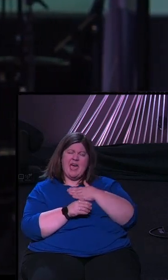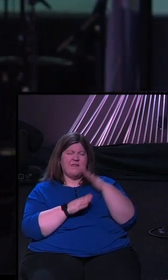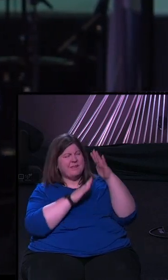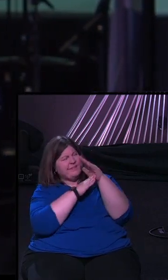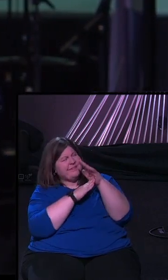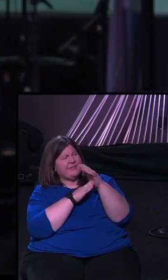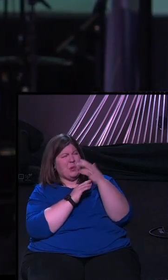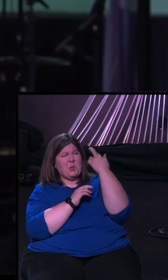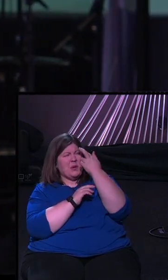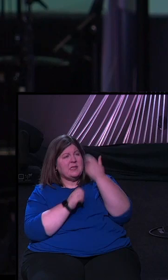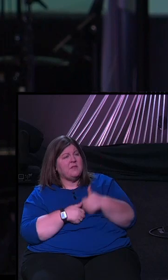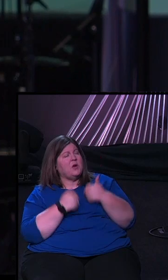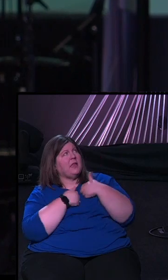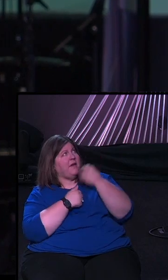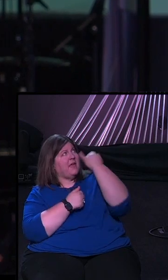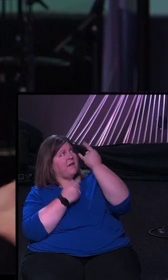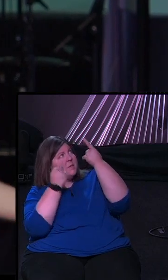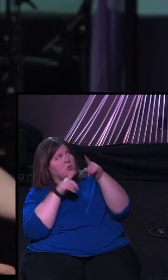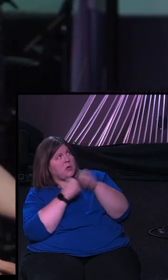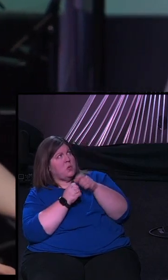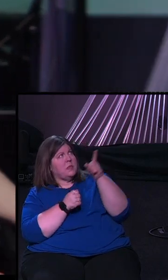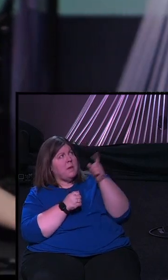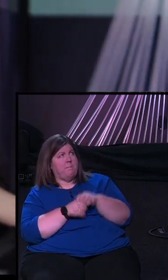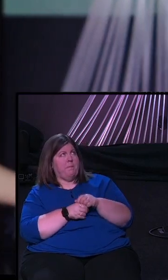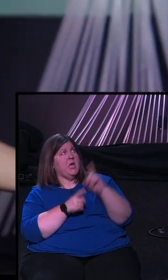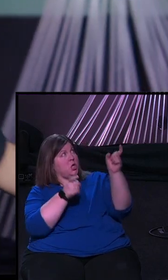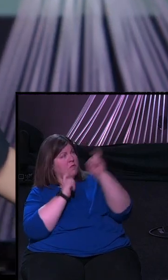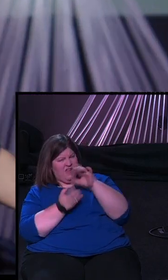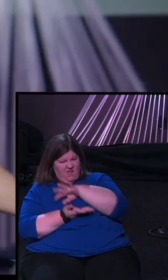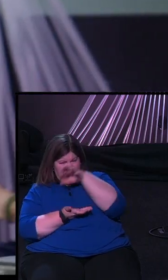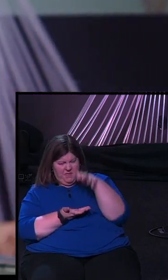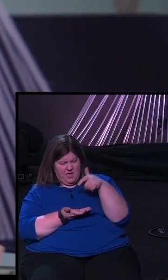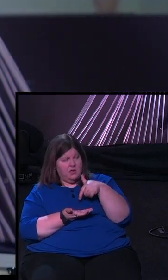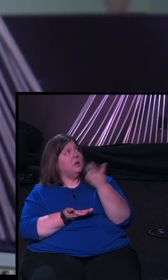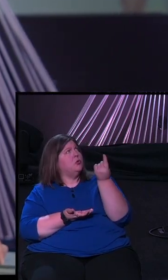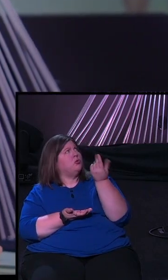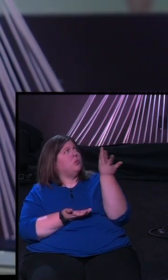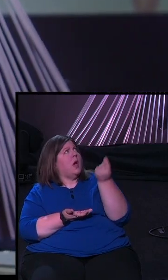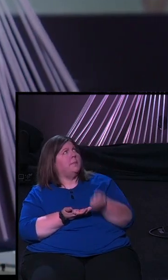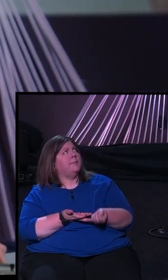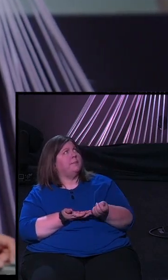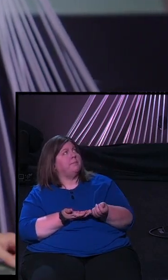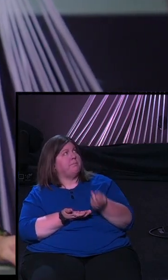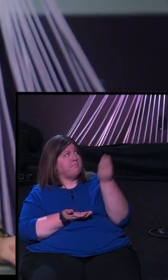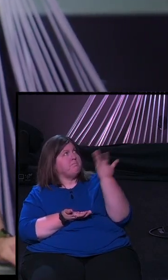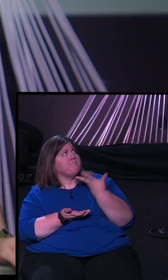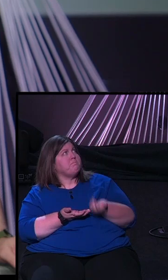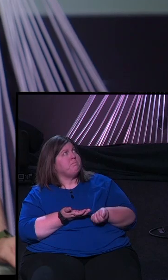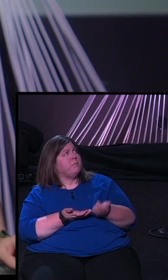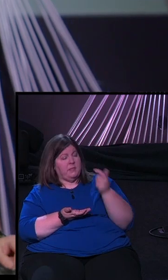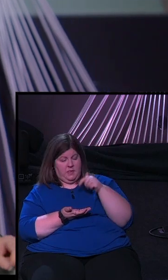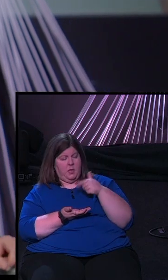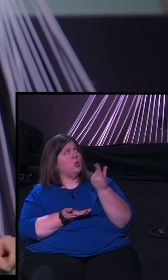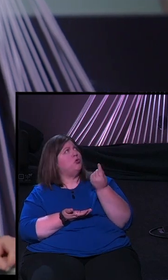when I am in alignment with God. God, you've given me these resources. What is it that you would have me do with them? What is it that you want